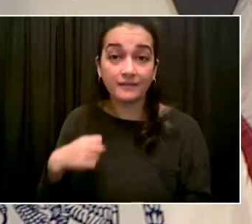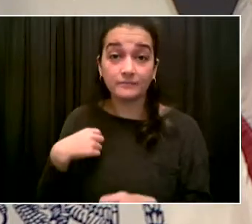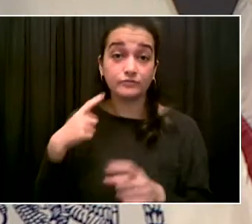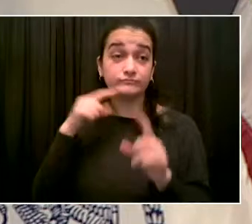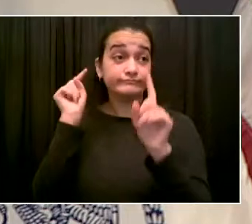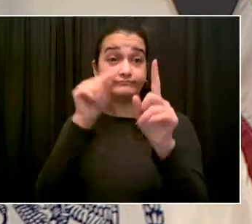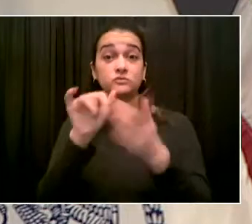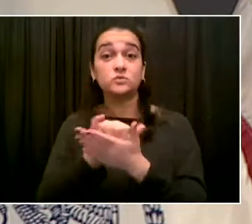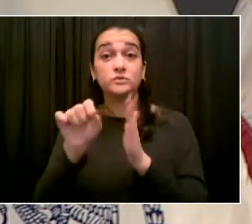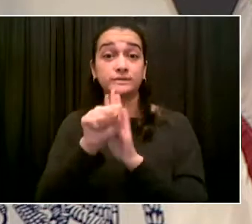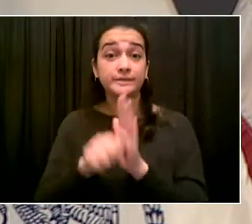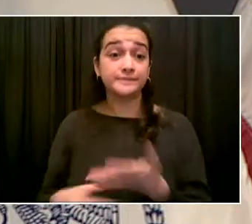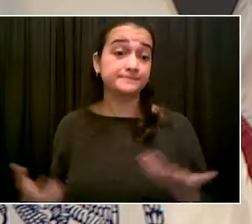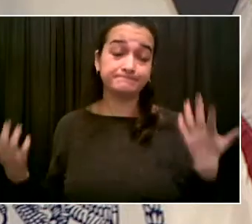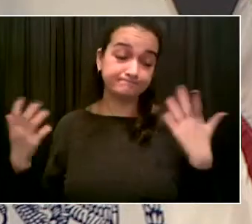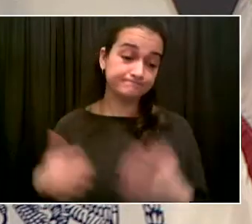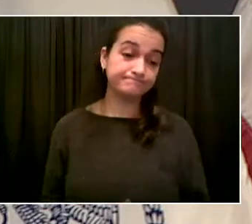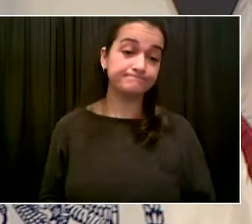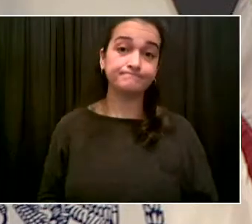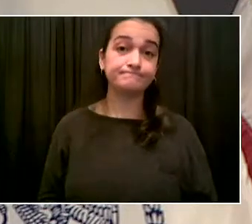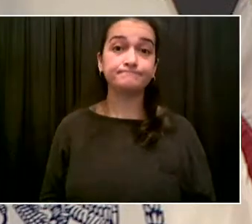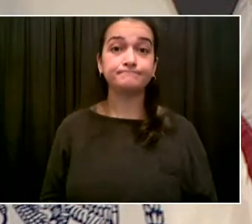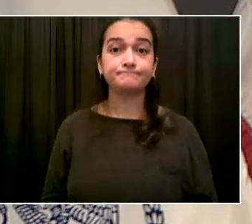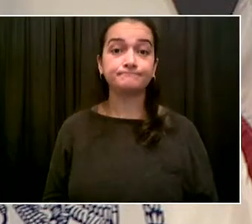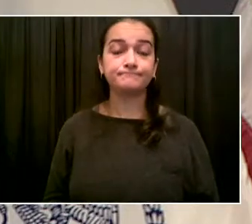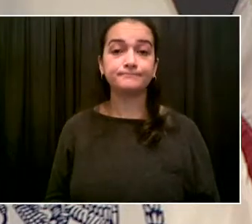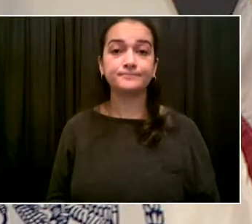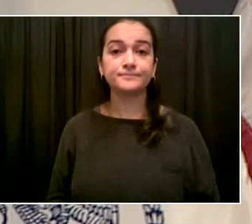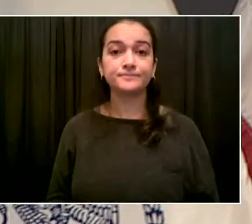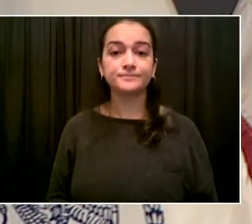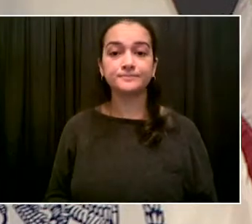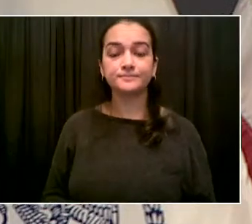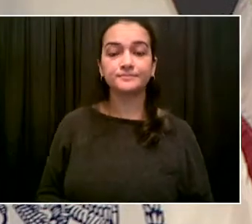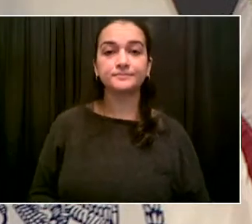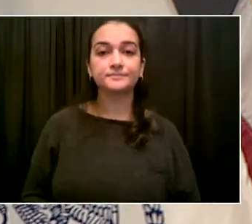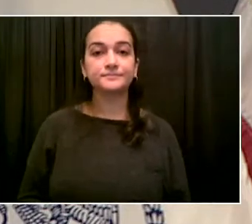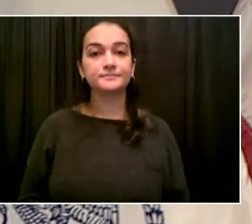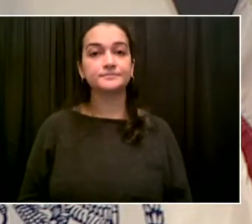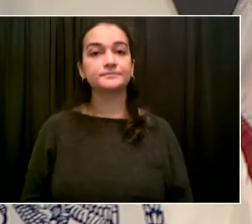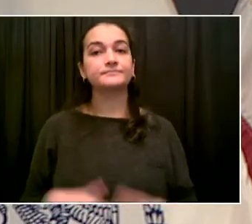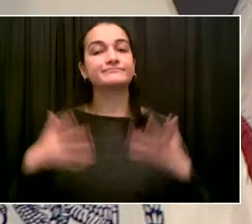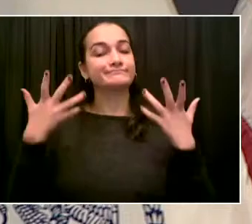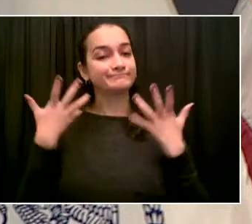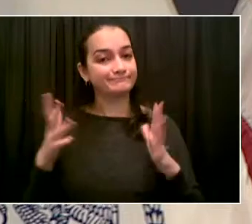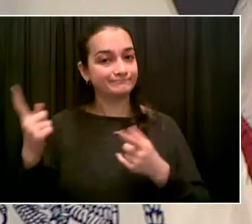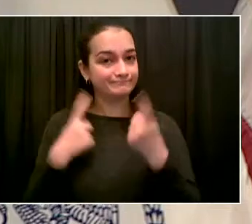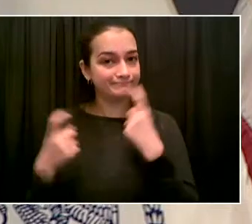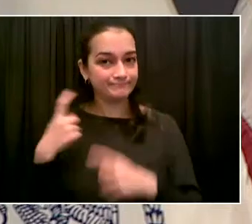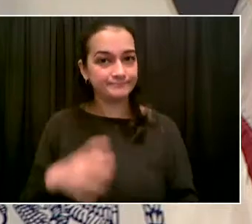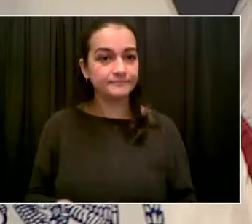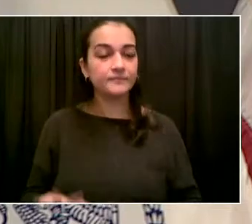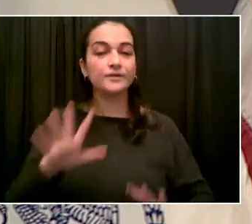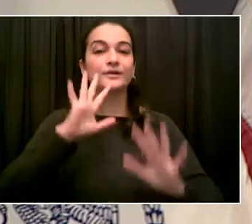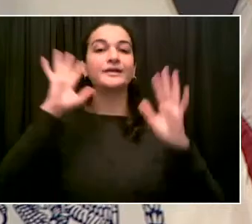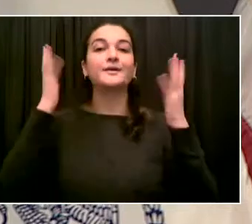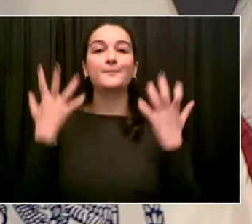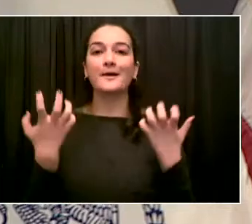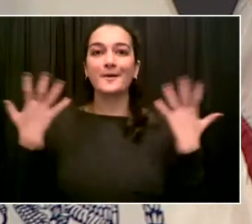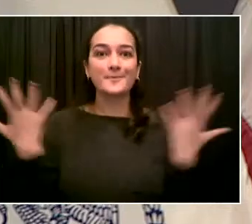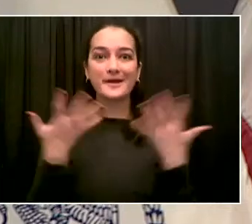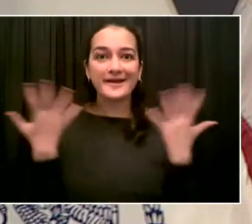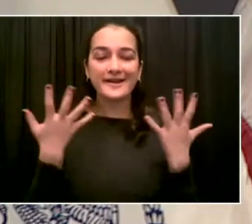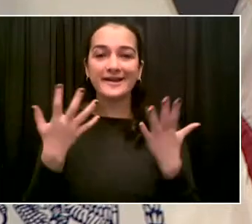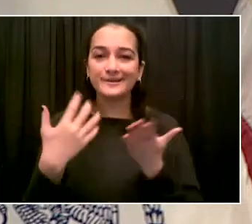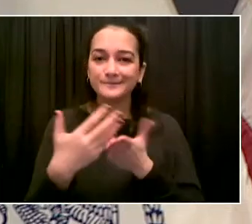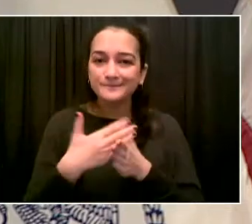But overwhelmingly, what we're seeing is this city coming back strong. We can keep improving upon it for sure. I